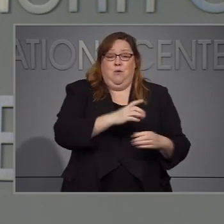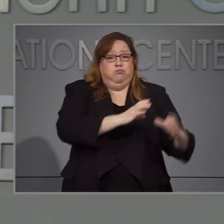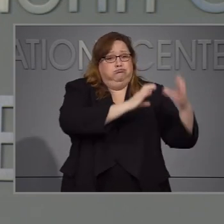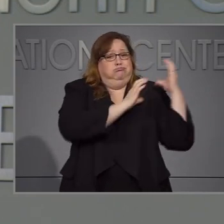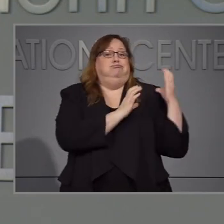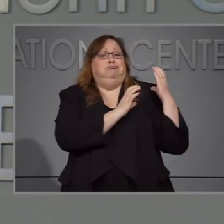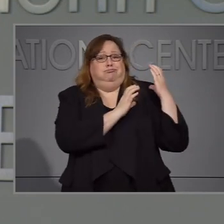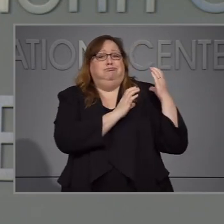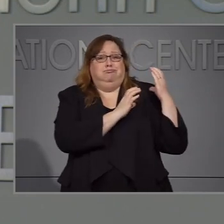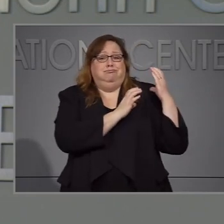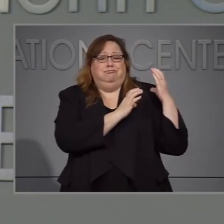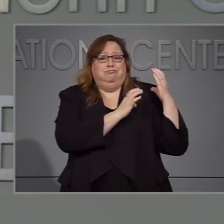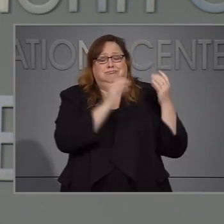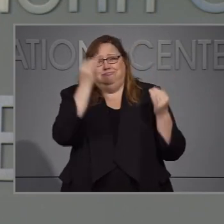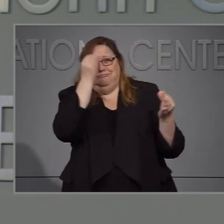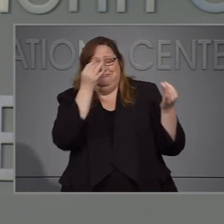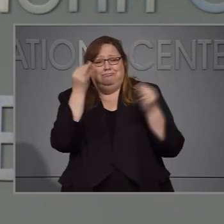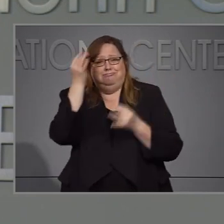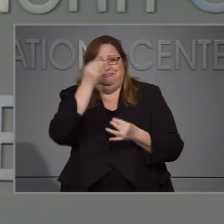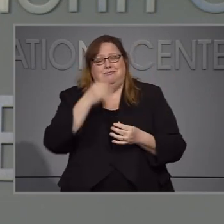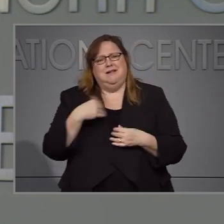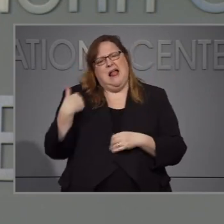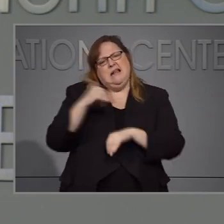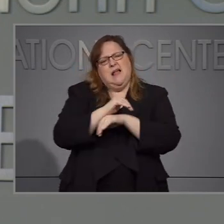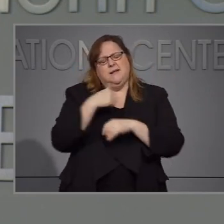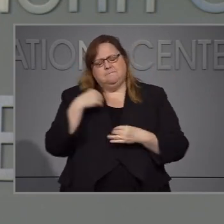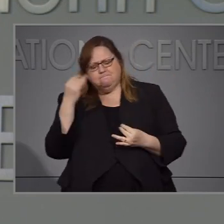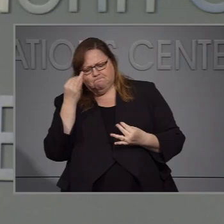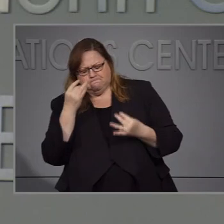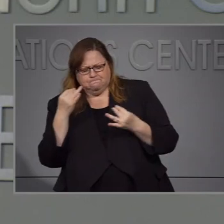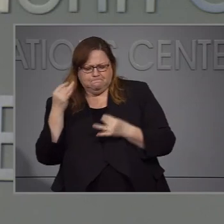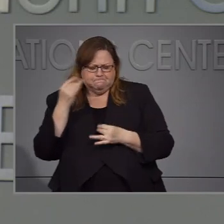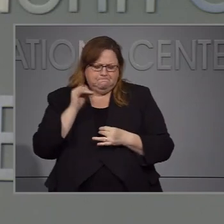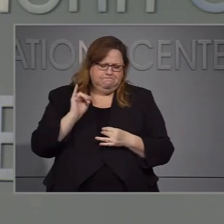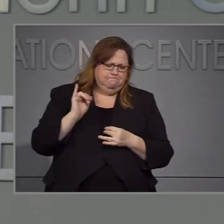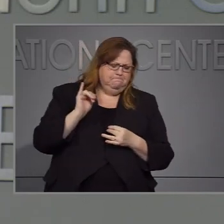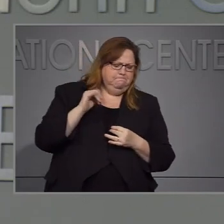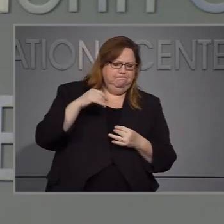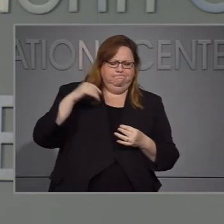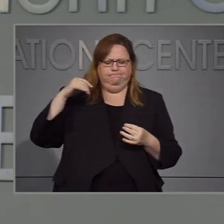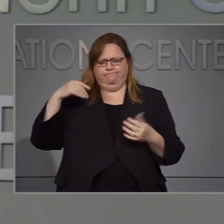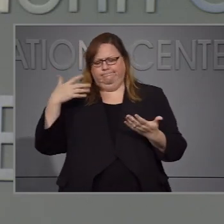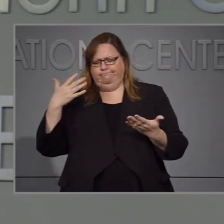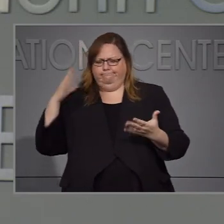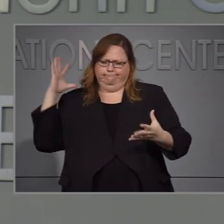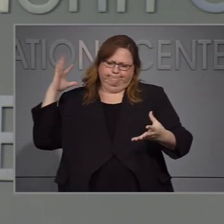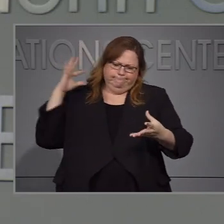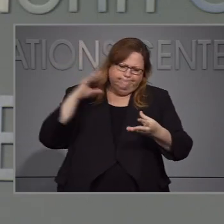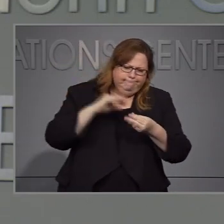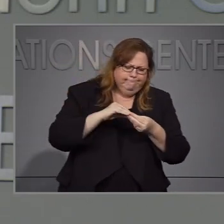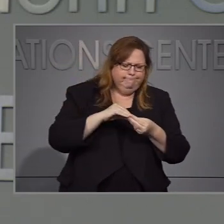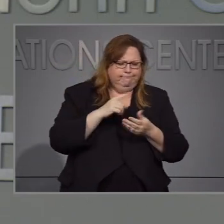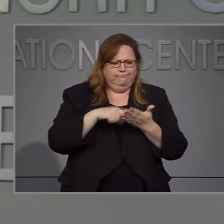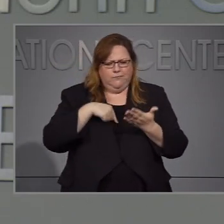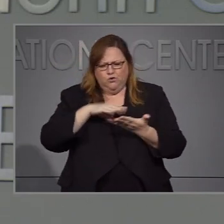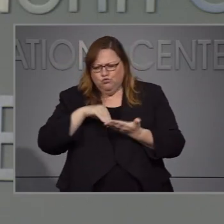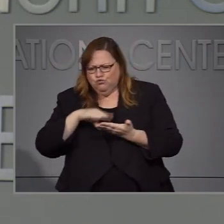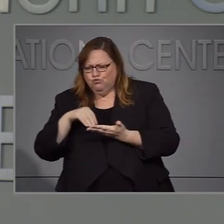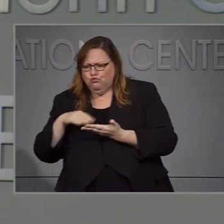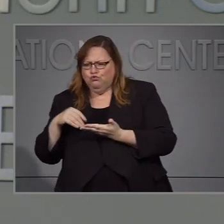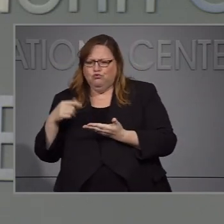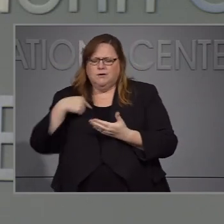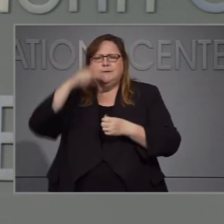some time to go through what I thought, from everything that I've learned about all this, what would be a school